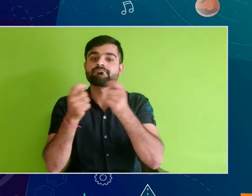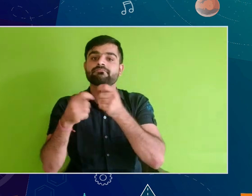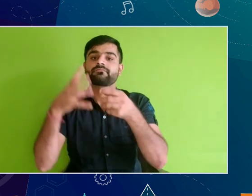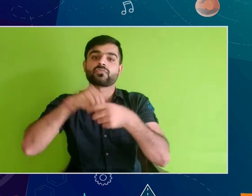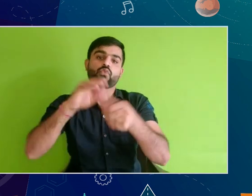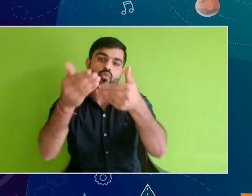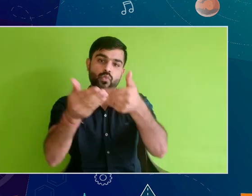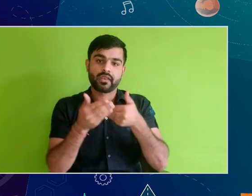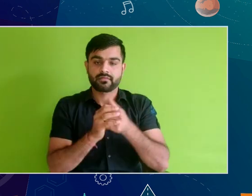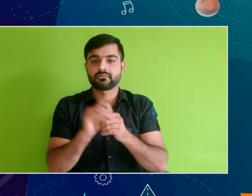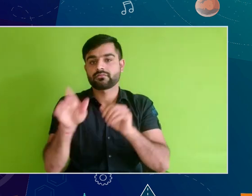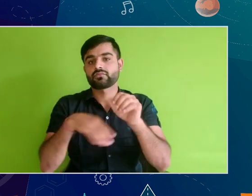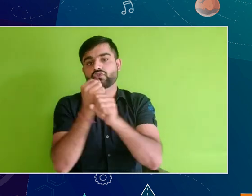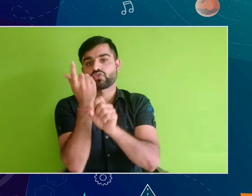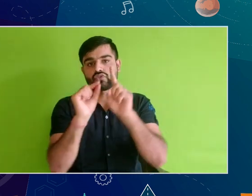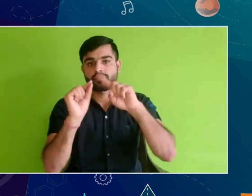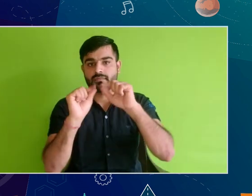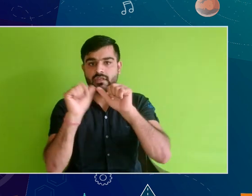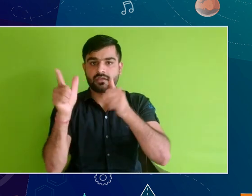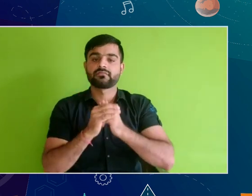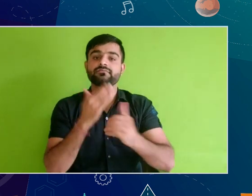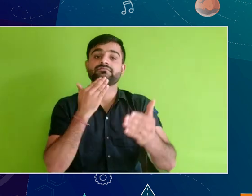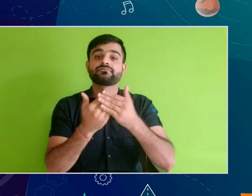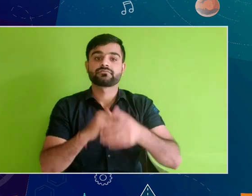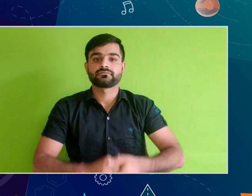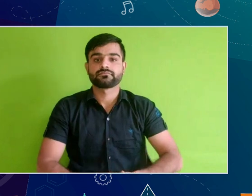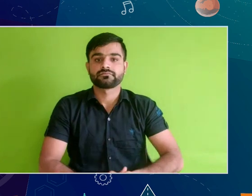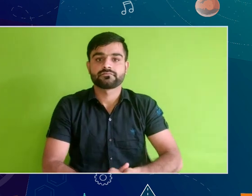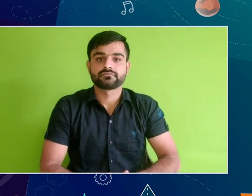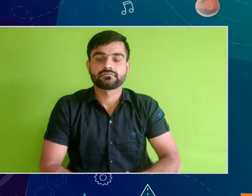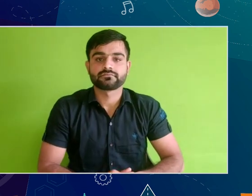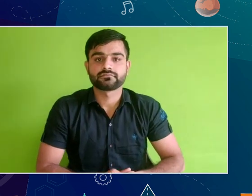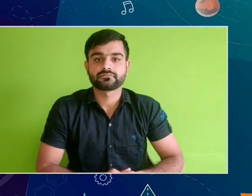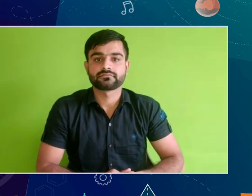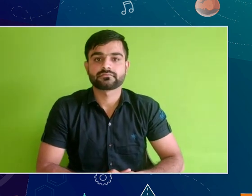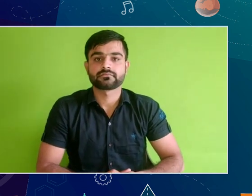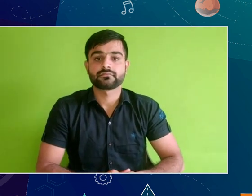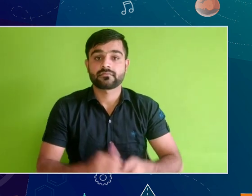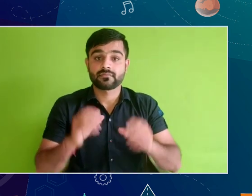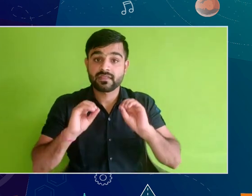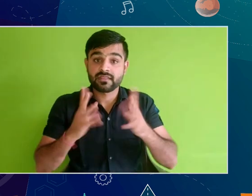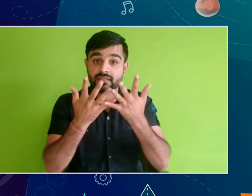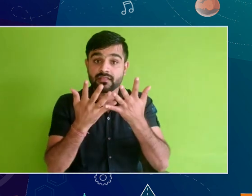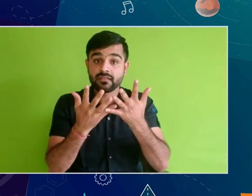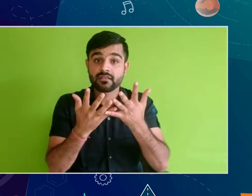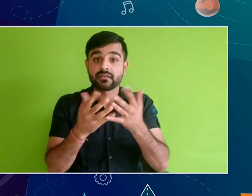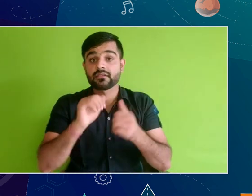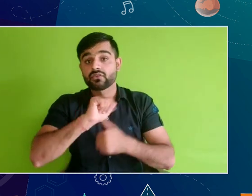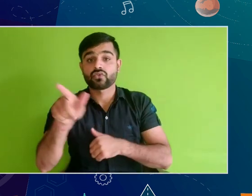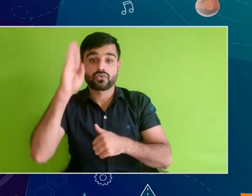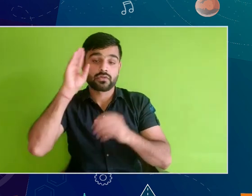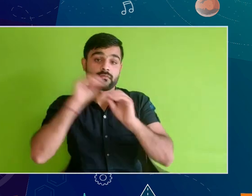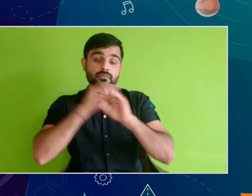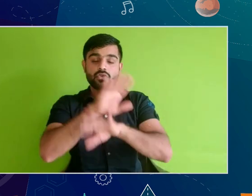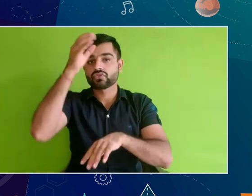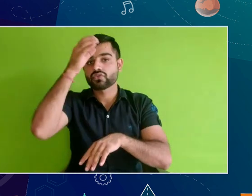Gupta. Thank you, sir. Right, so before we go ahead, we all would like to know, because the concept of storytelling,